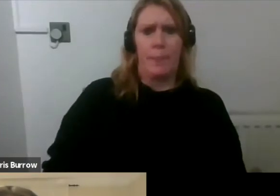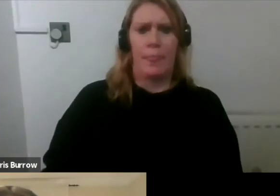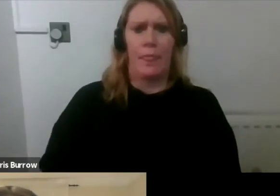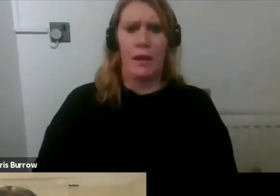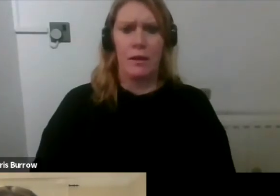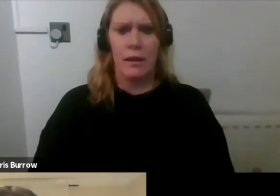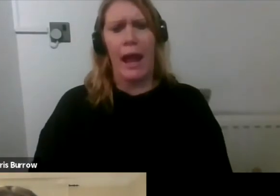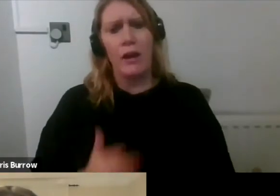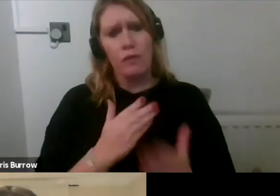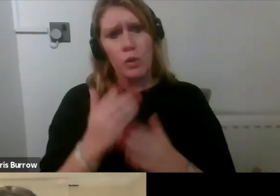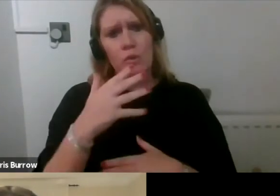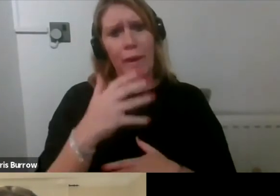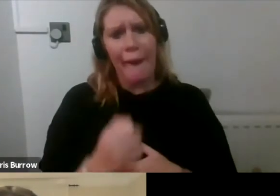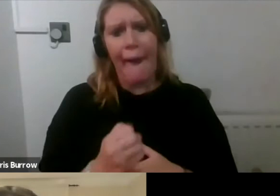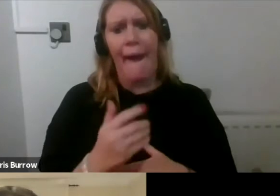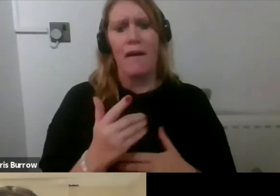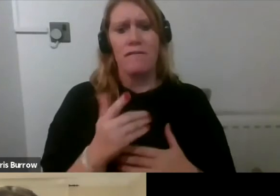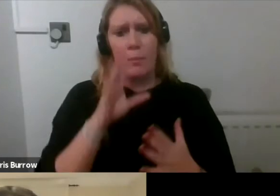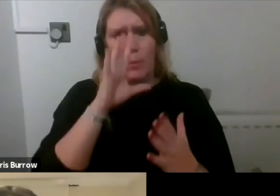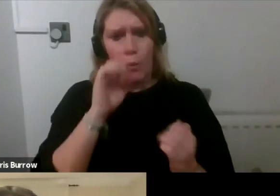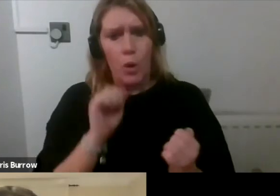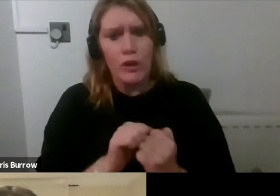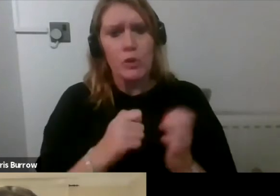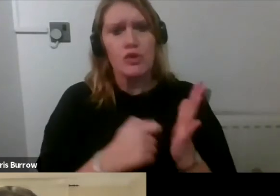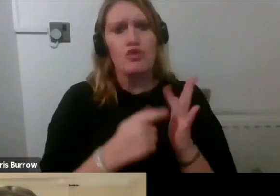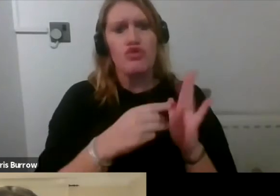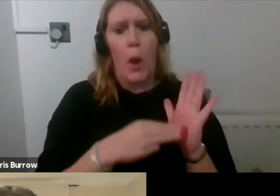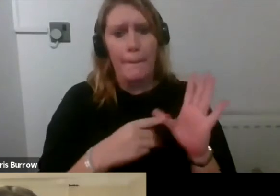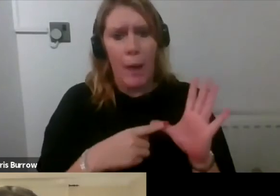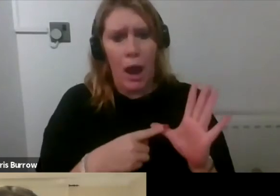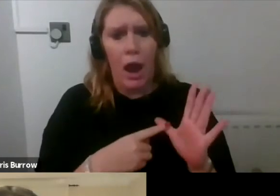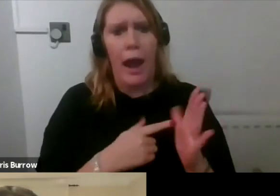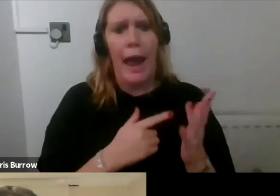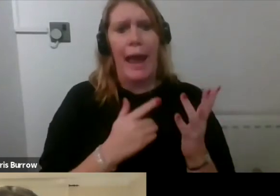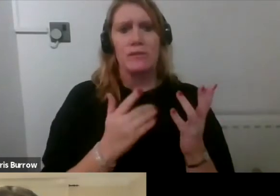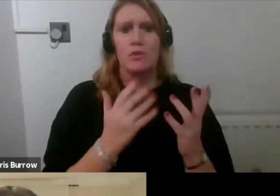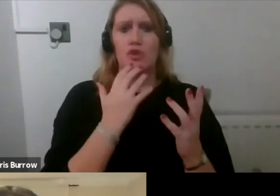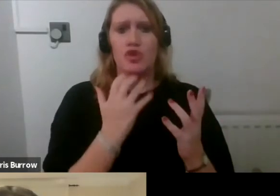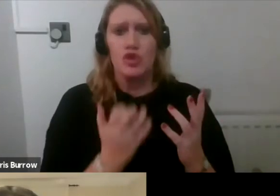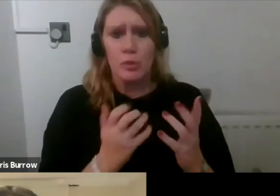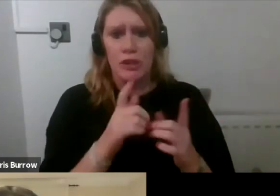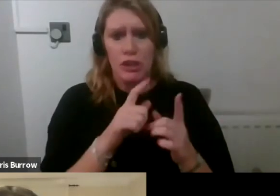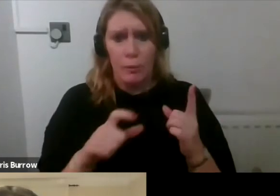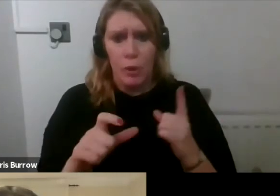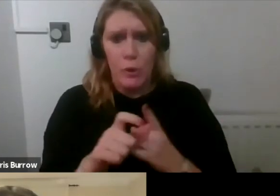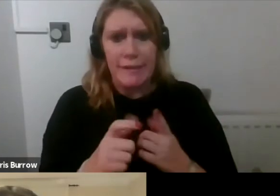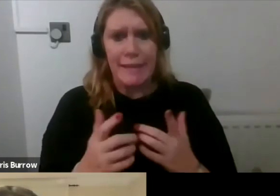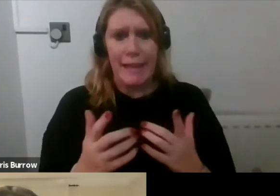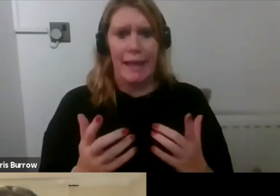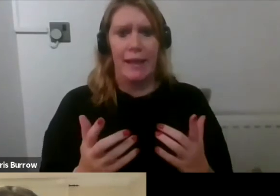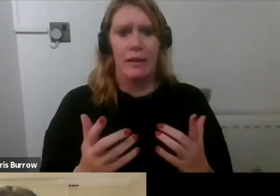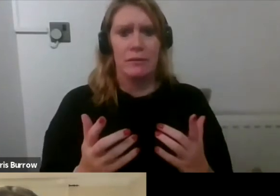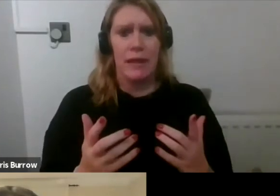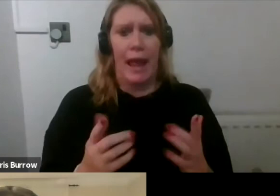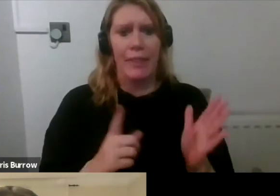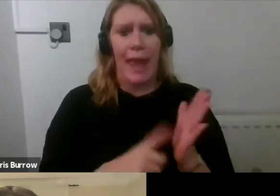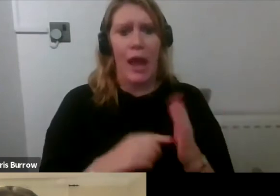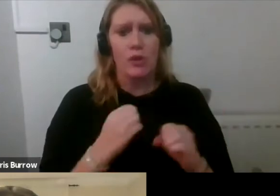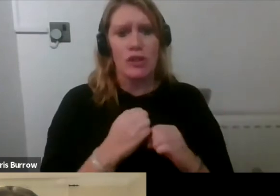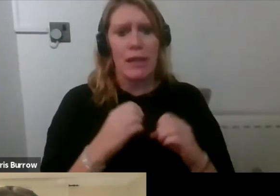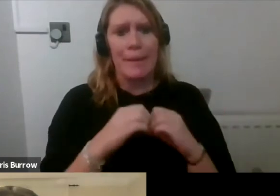the LGBTQI plus community and, of course, to the Jewish community. And yet there just wasn't this